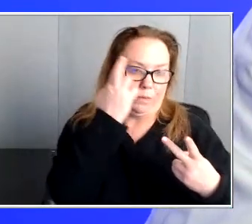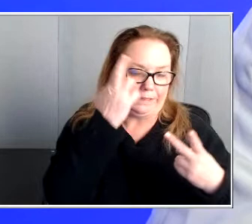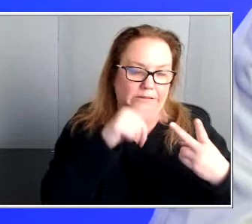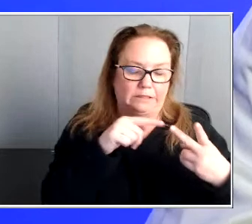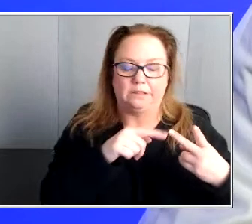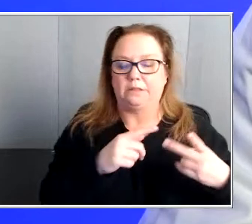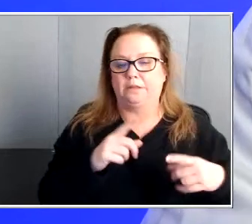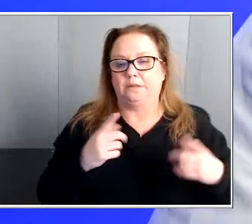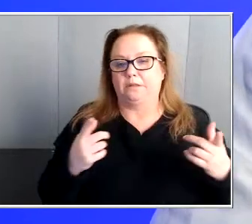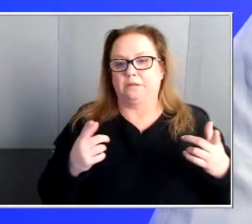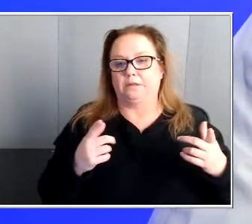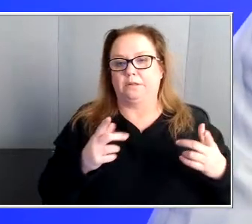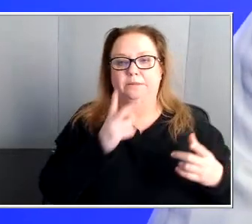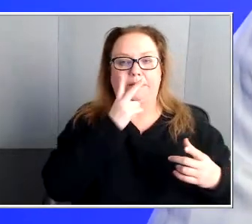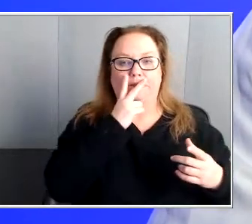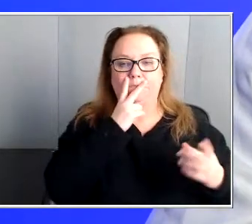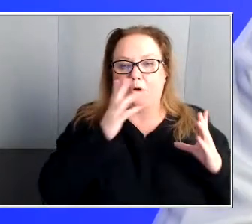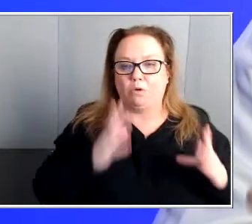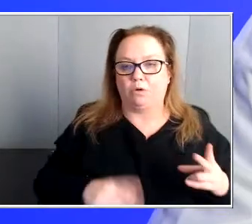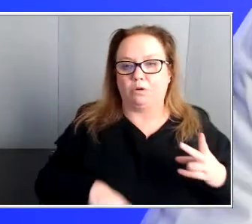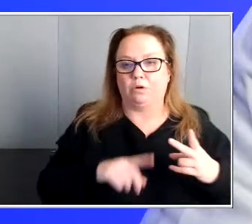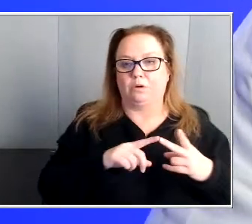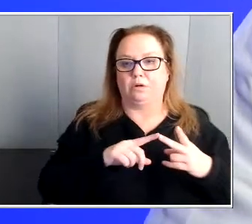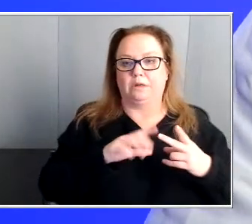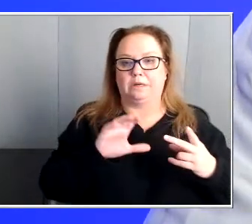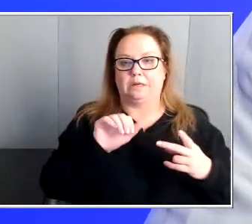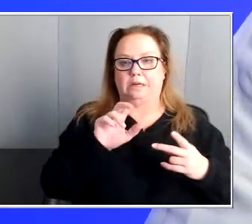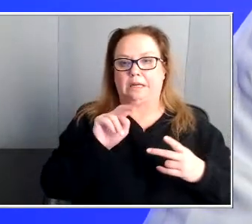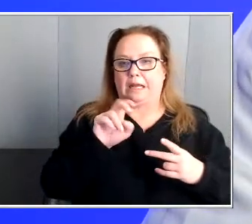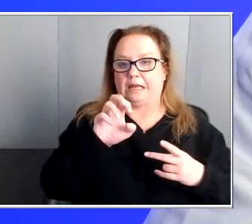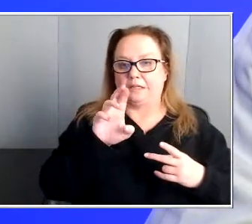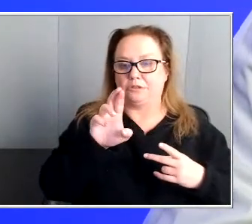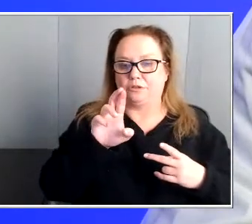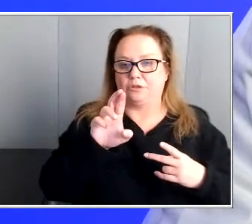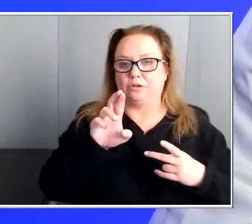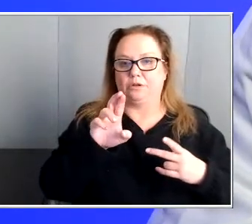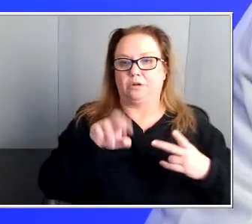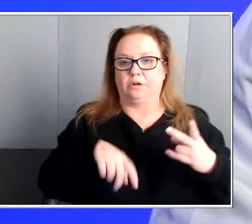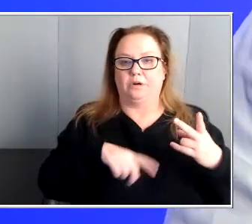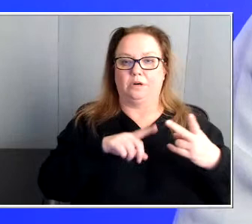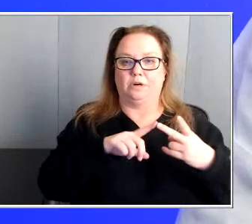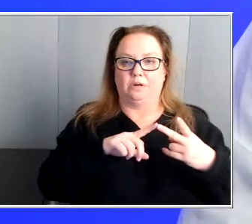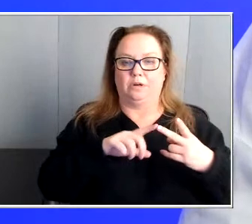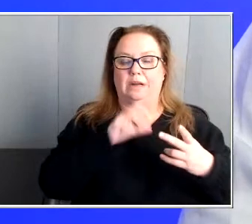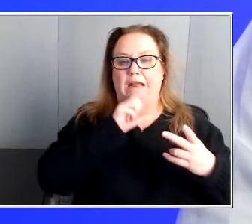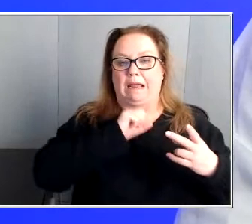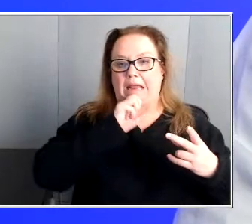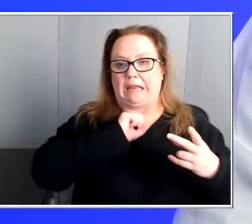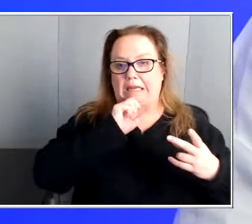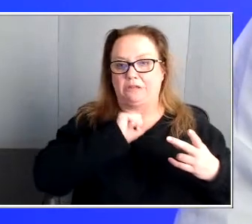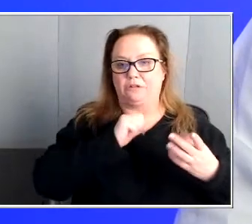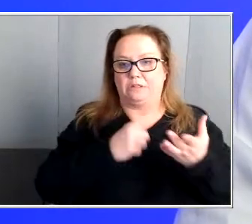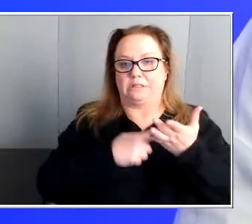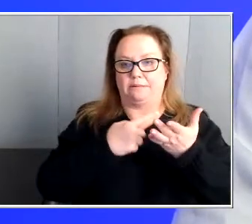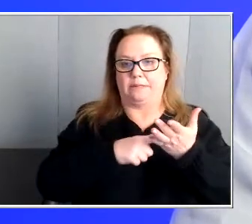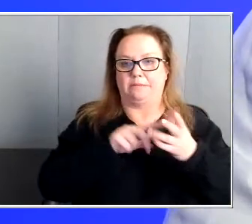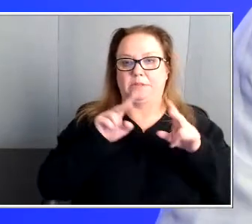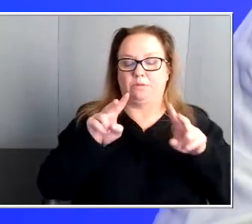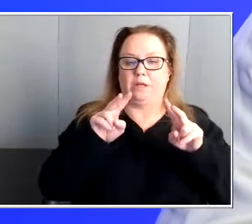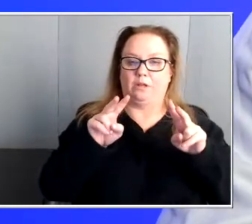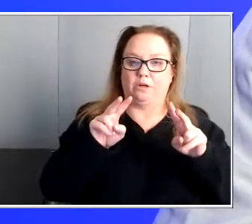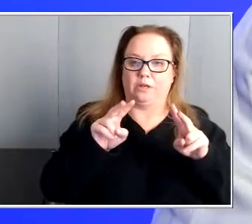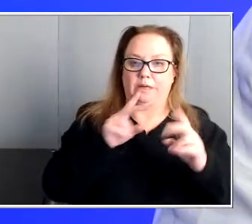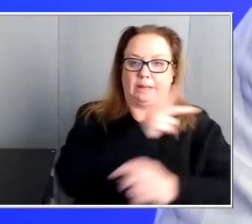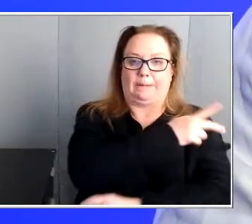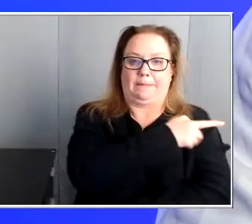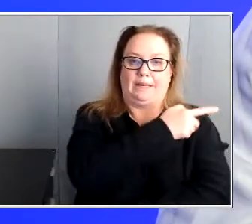be smoking, they can have cancer which is in remission, age. Sometimes we look into patients who